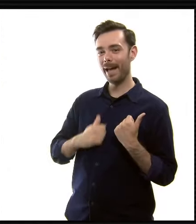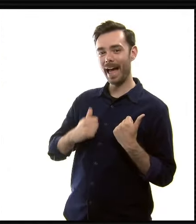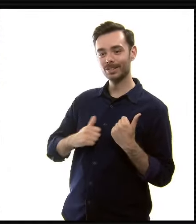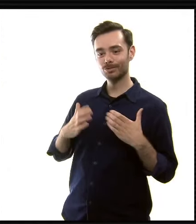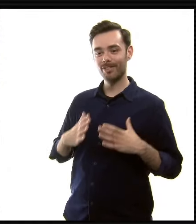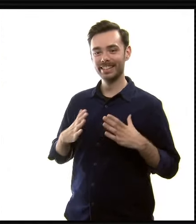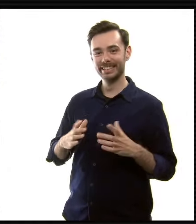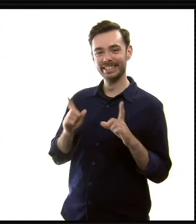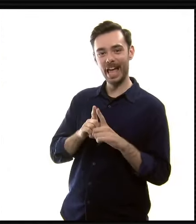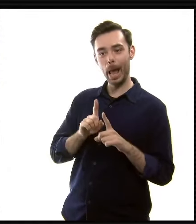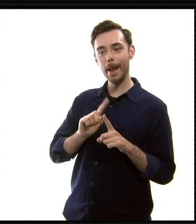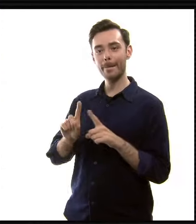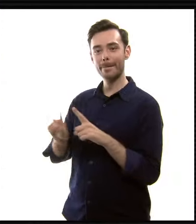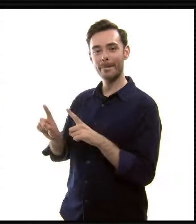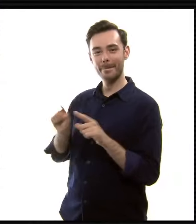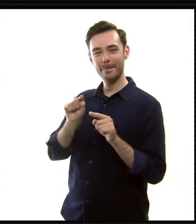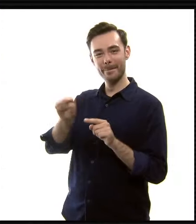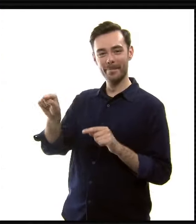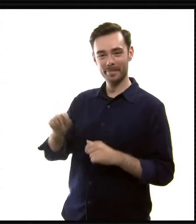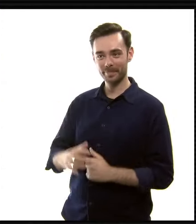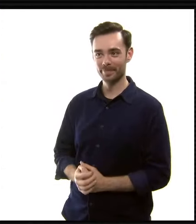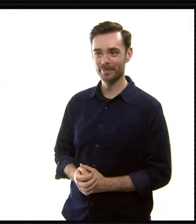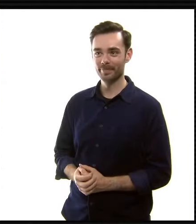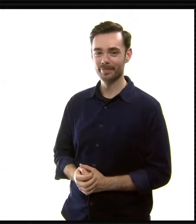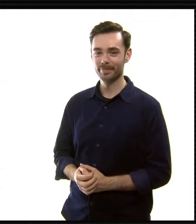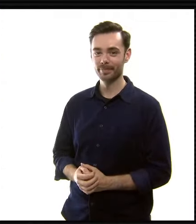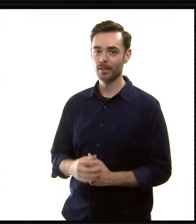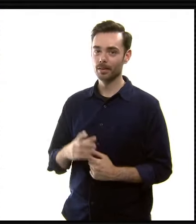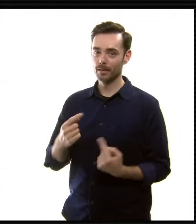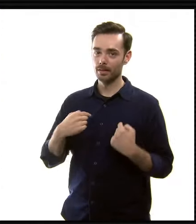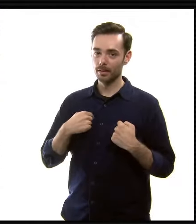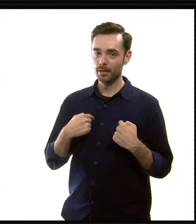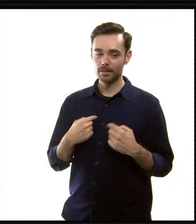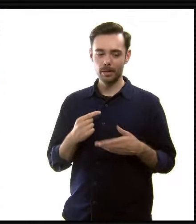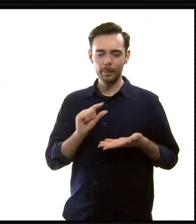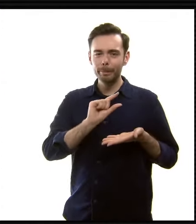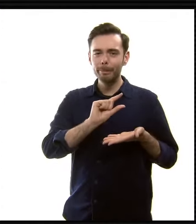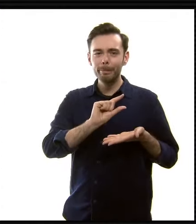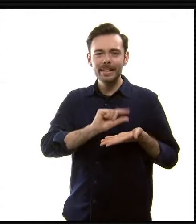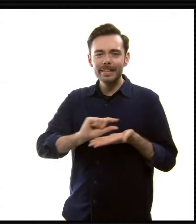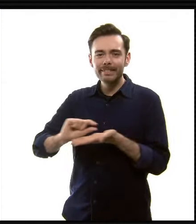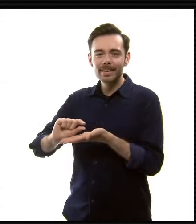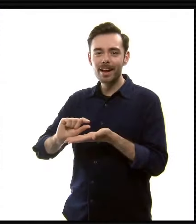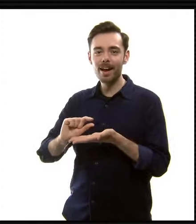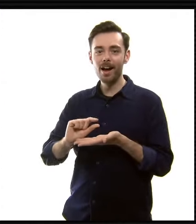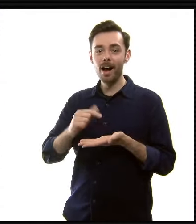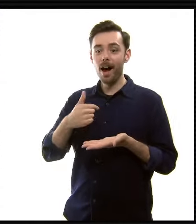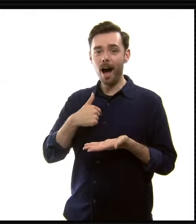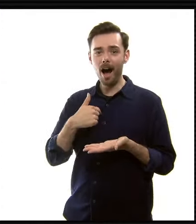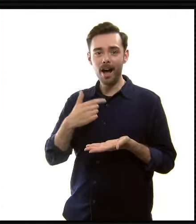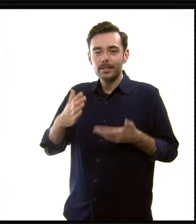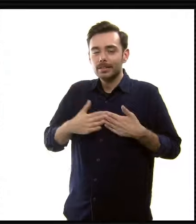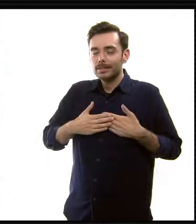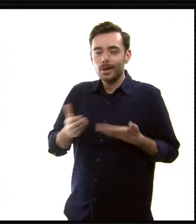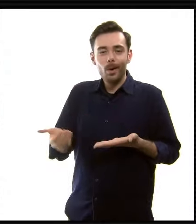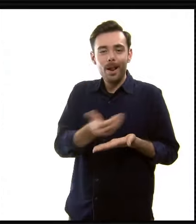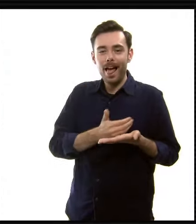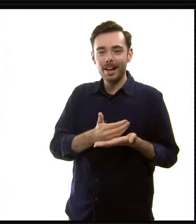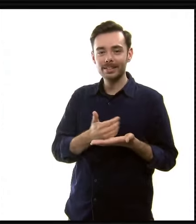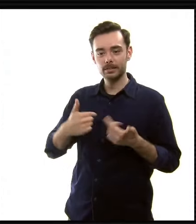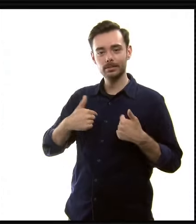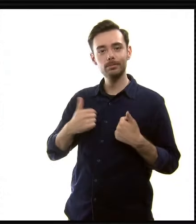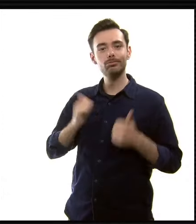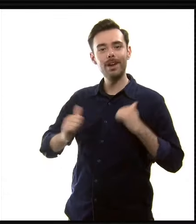never have too many minifigures, no matter what my local neighborhood association insists. I park them all on the lawn. I'm so proud of